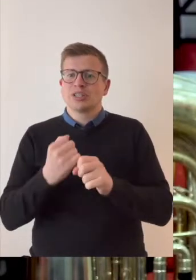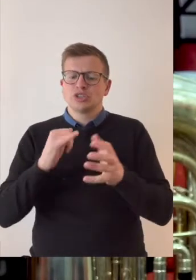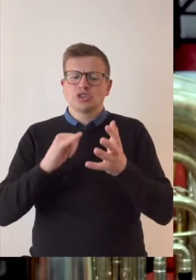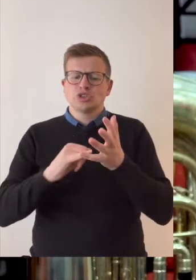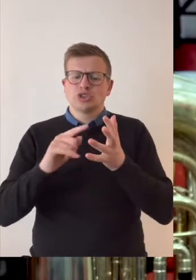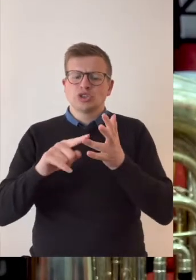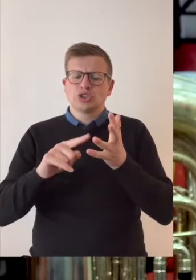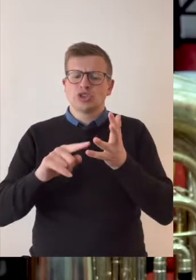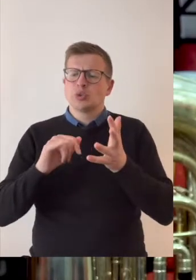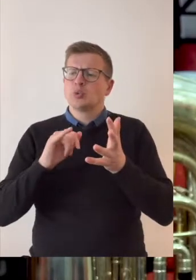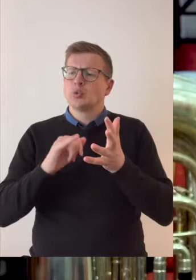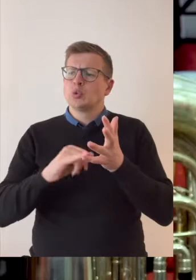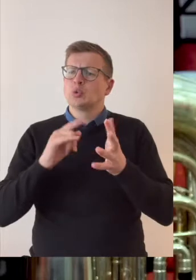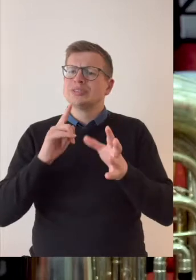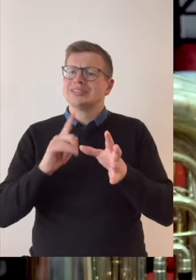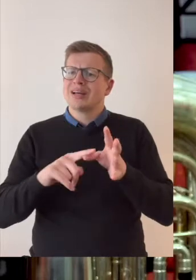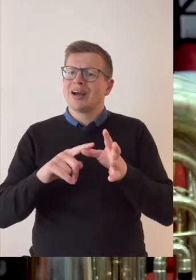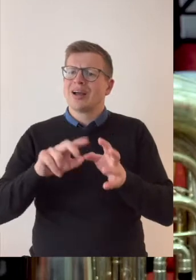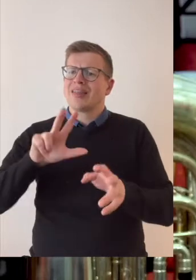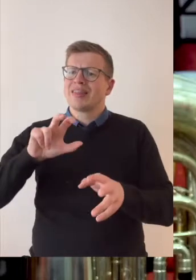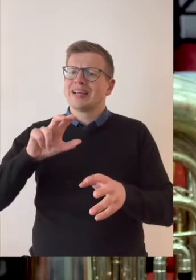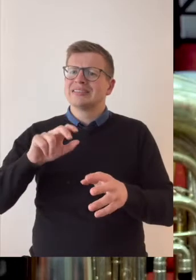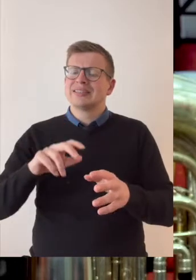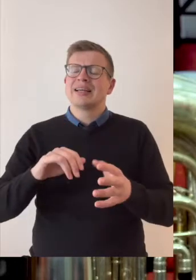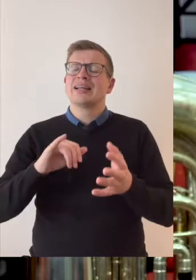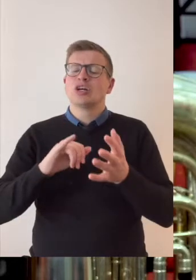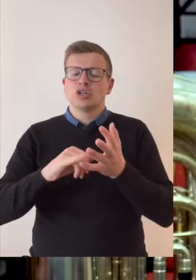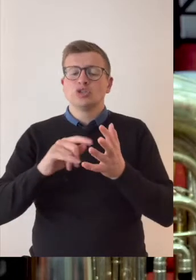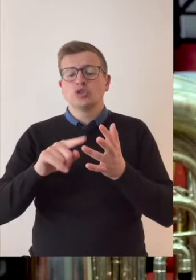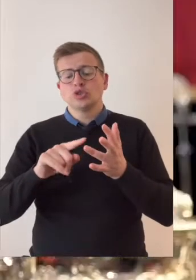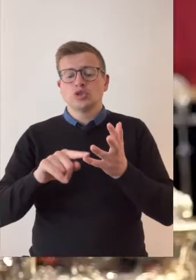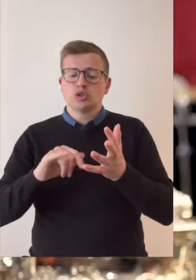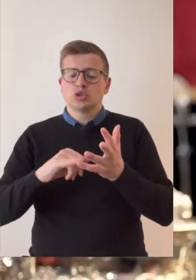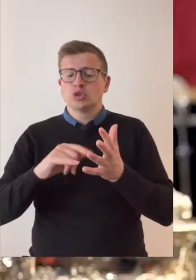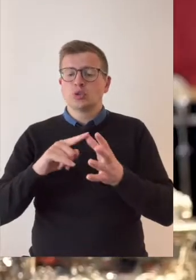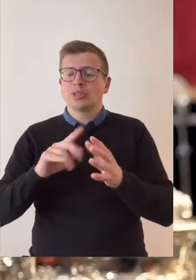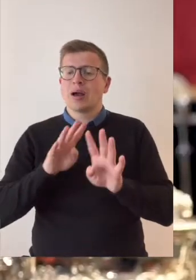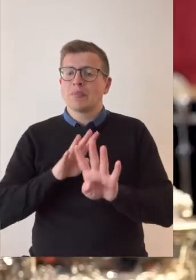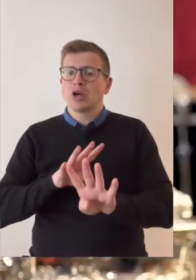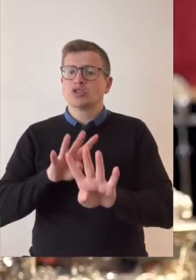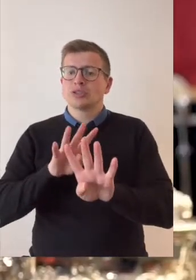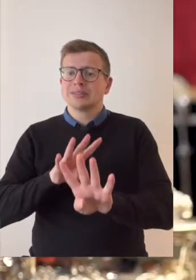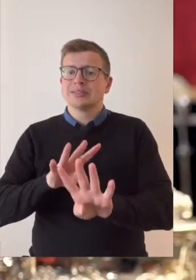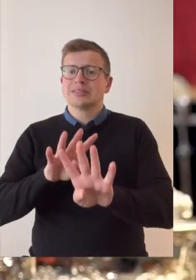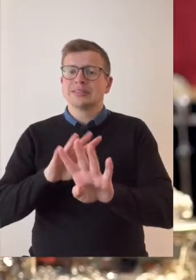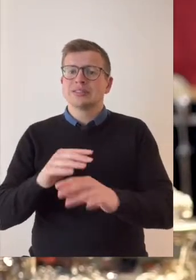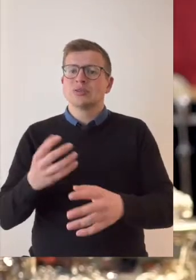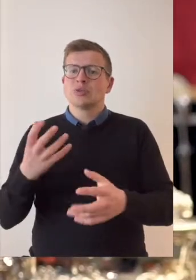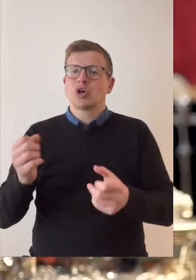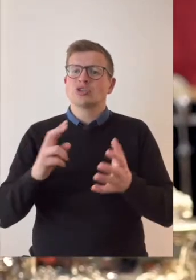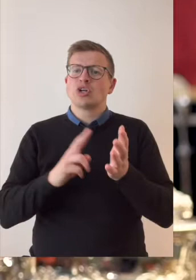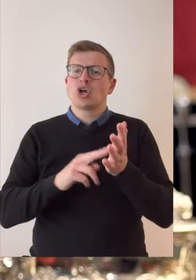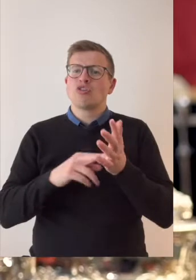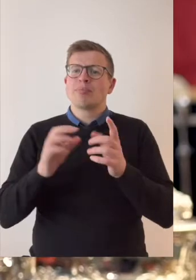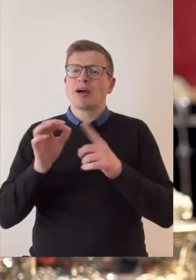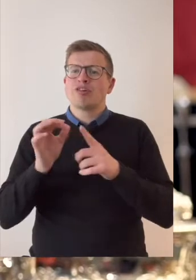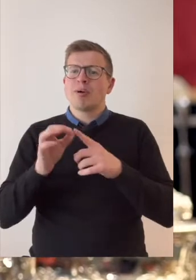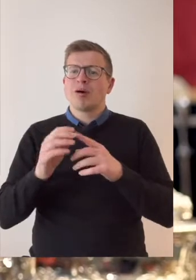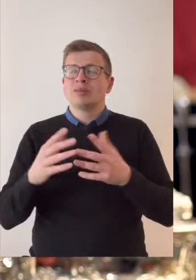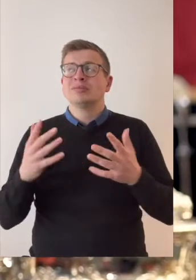to do the Sousa 13, Sousa Marches. And we got Norrie